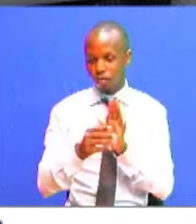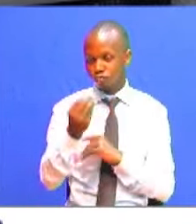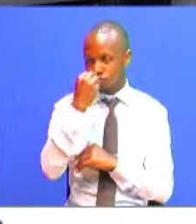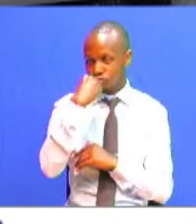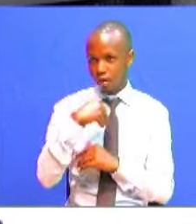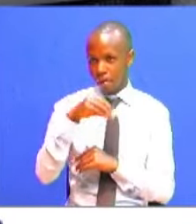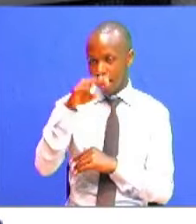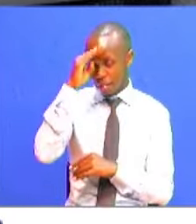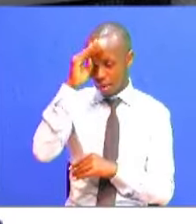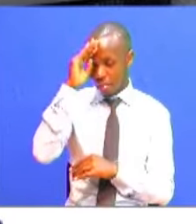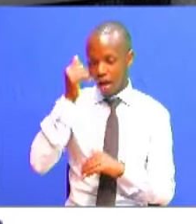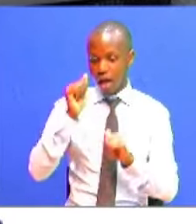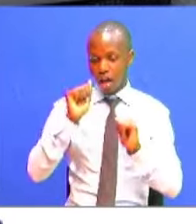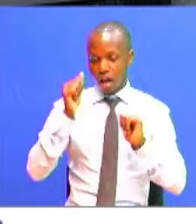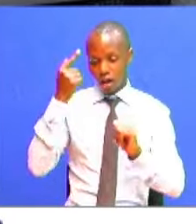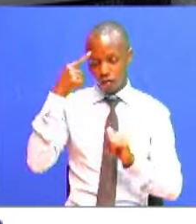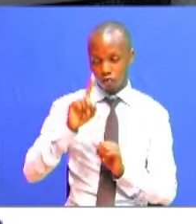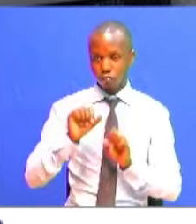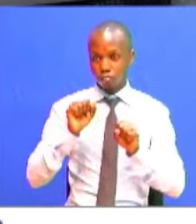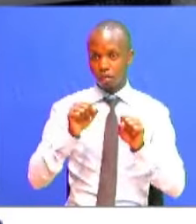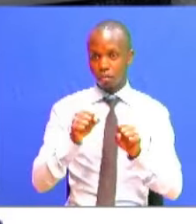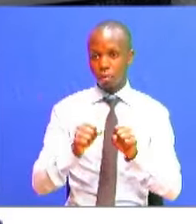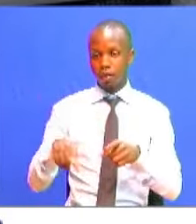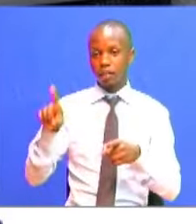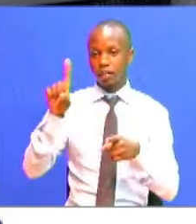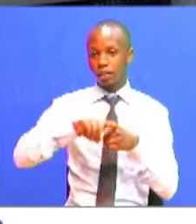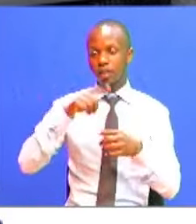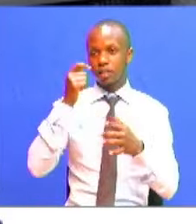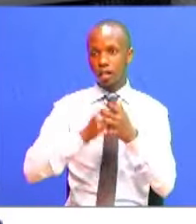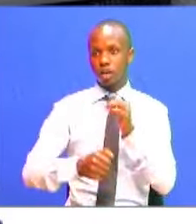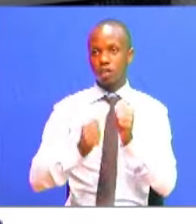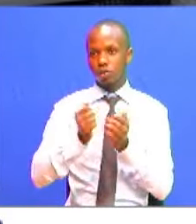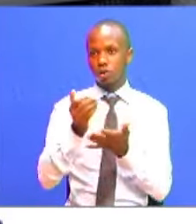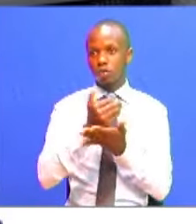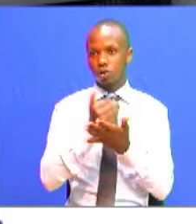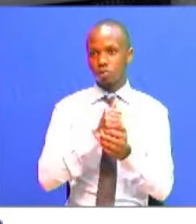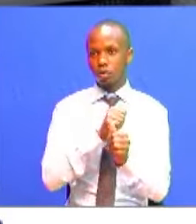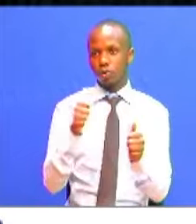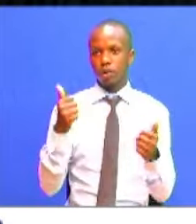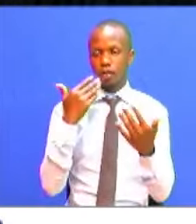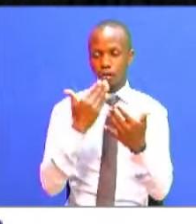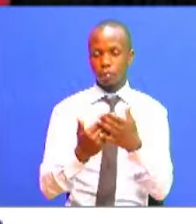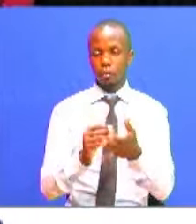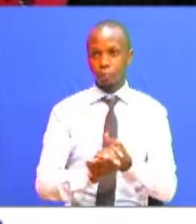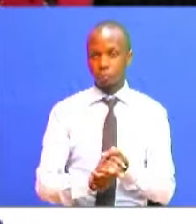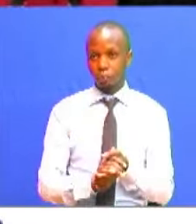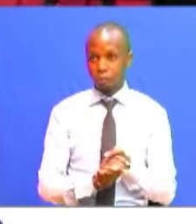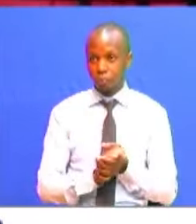for us to enrich this country and increase the taxes that are supposed to be contributed. Thank you so much.